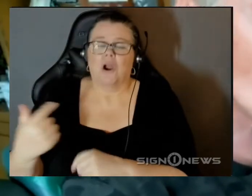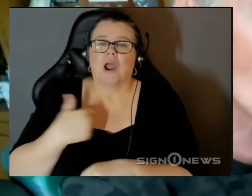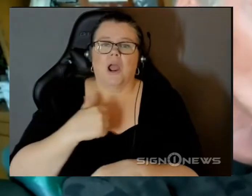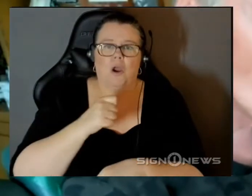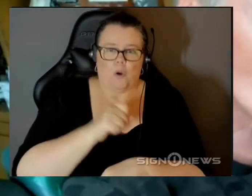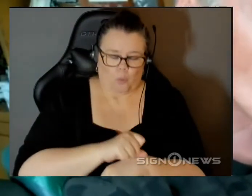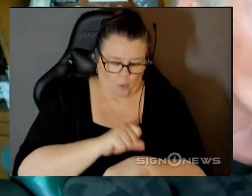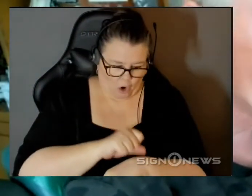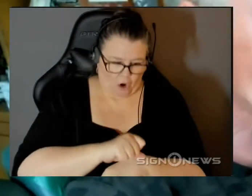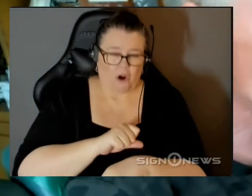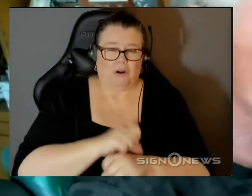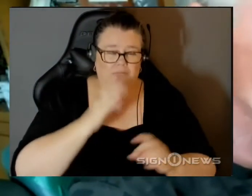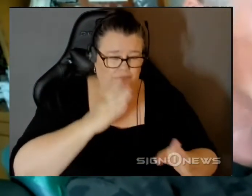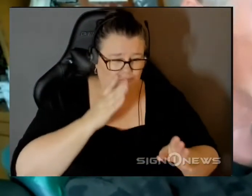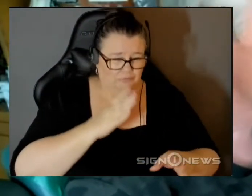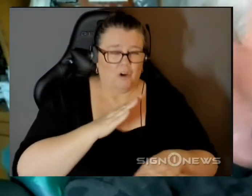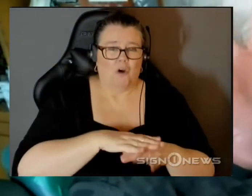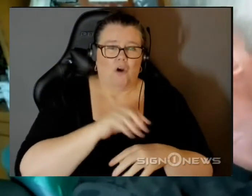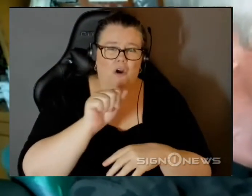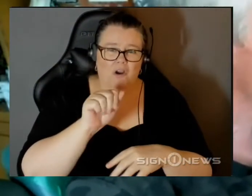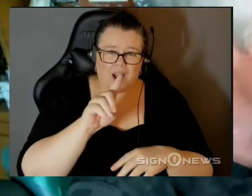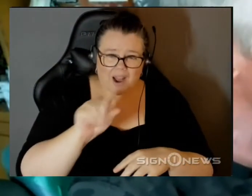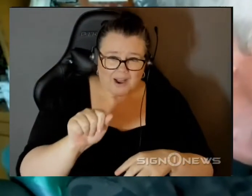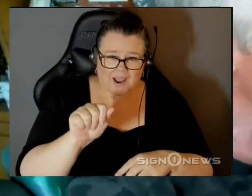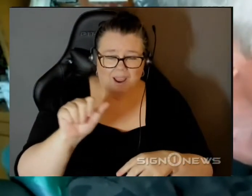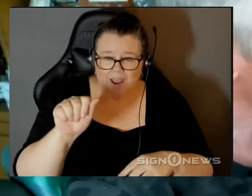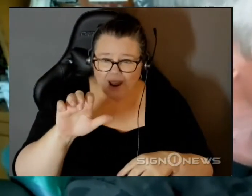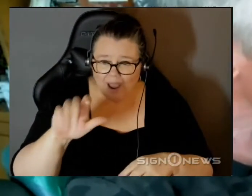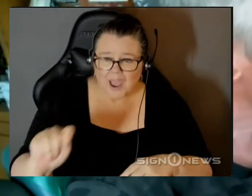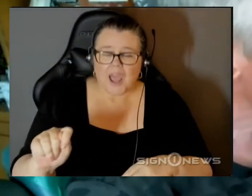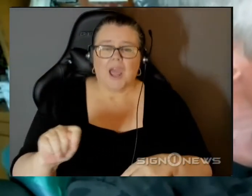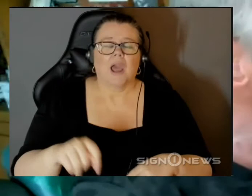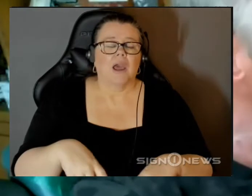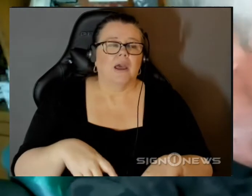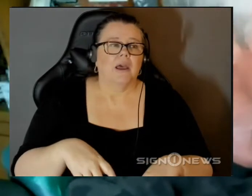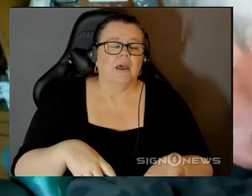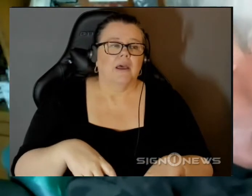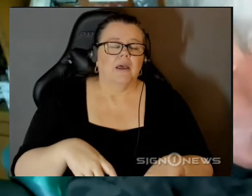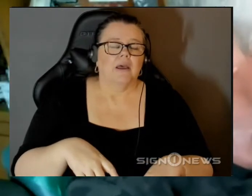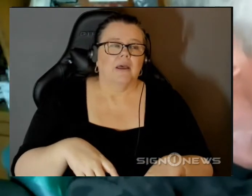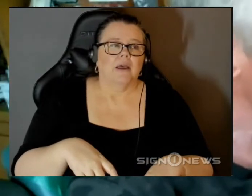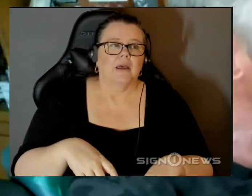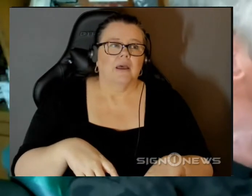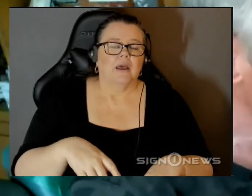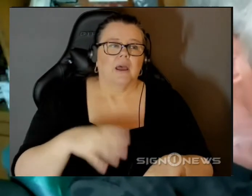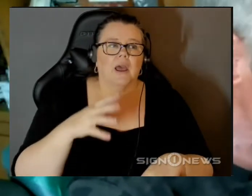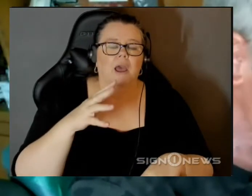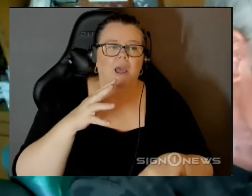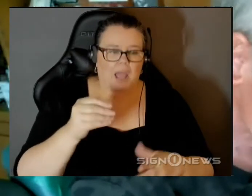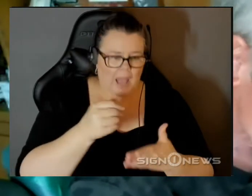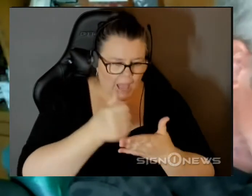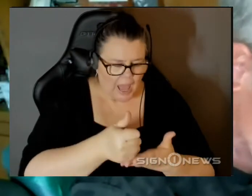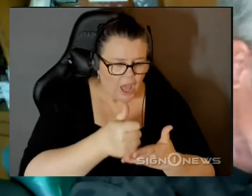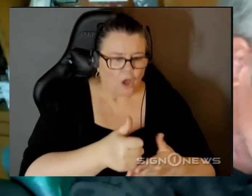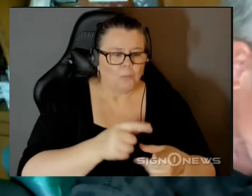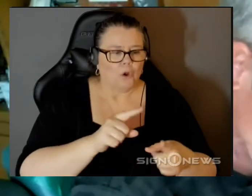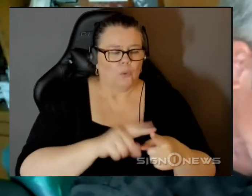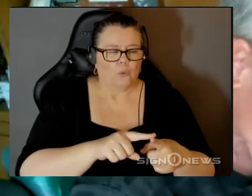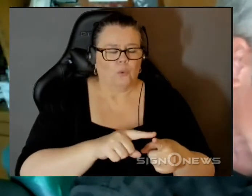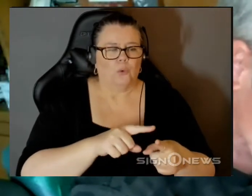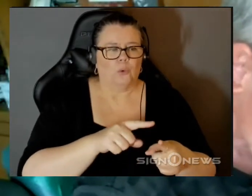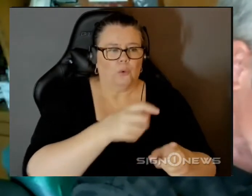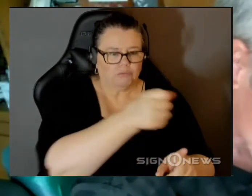Disabilities Act, helping to close and move people out of an institution, and overseeing several